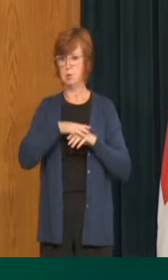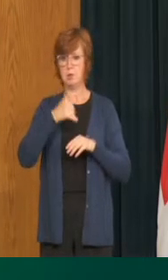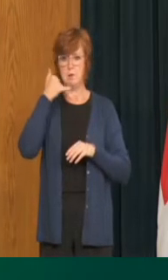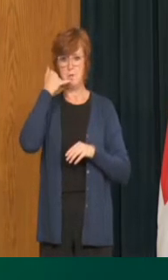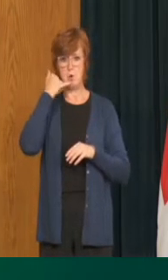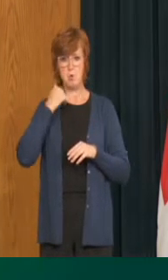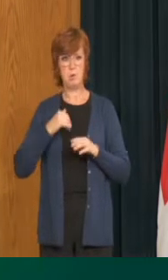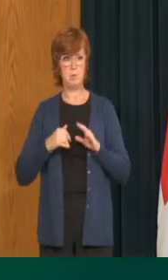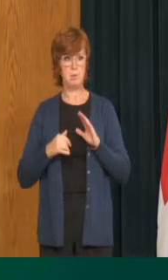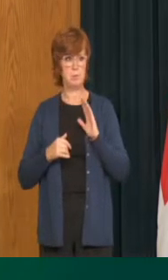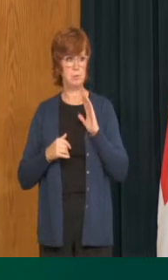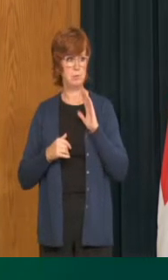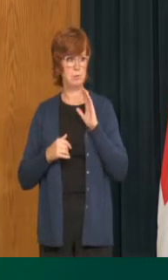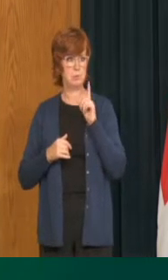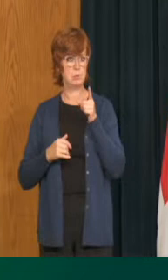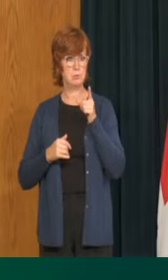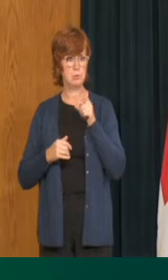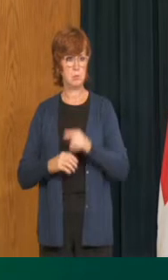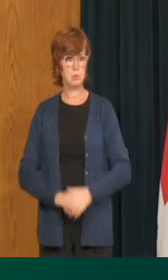line.